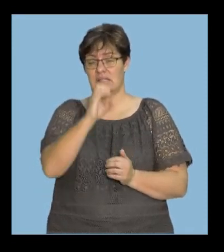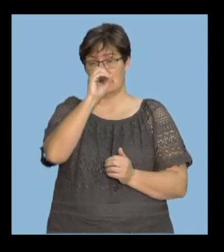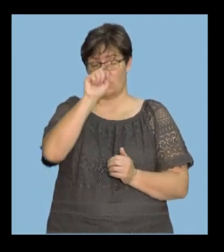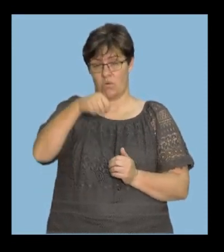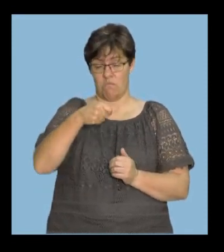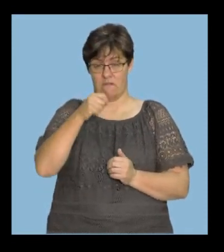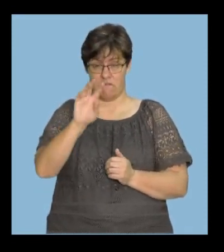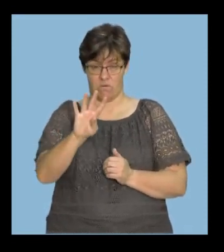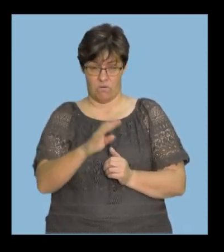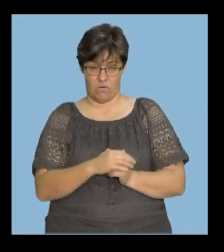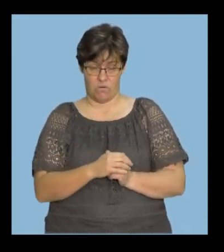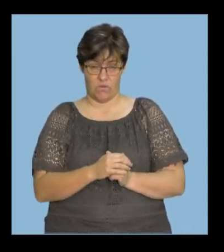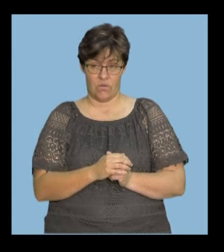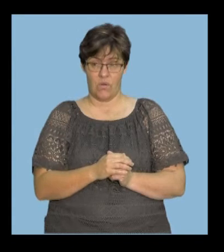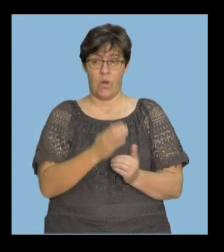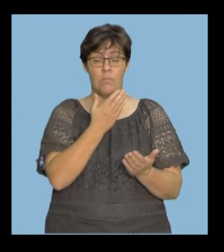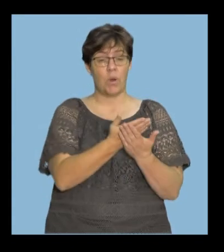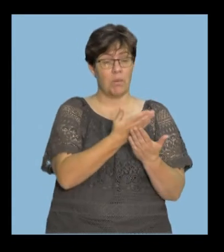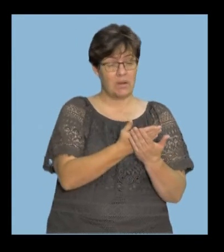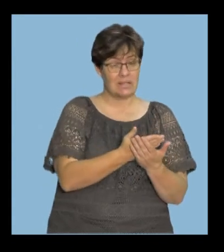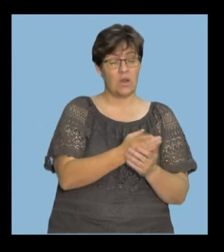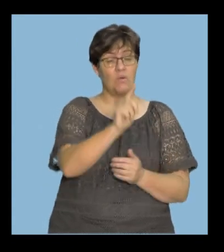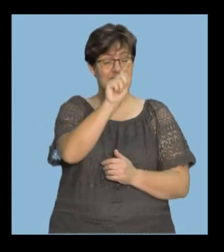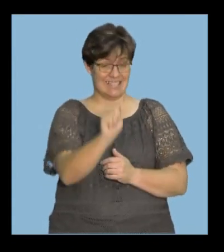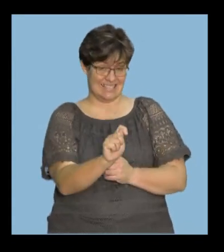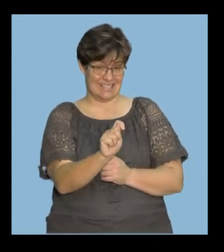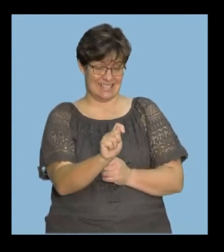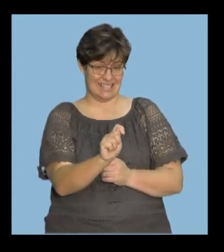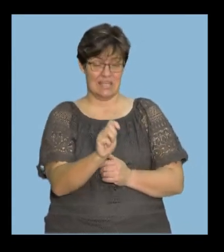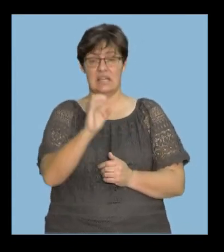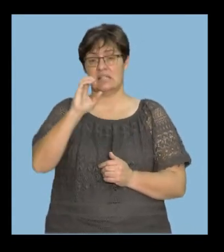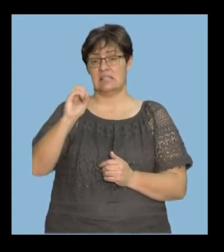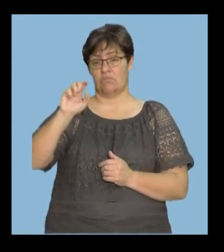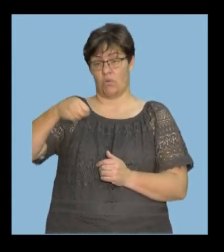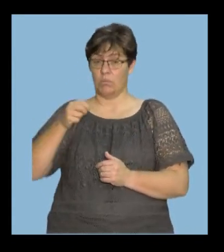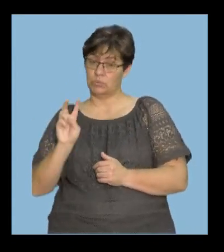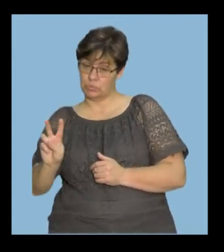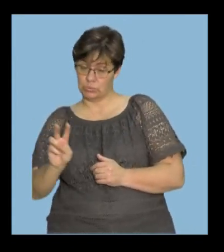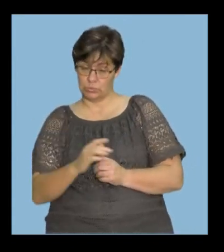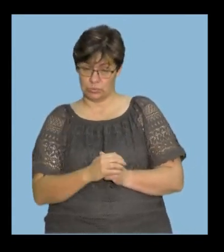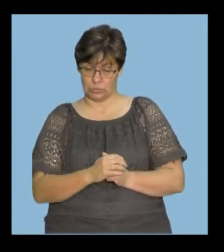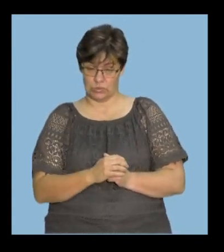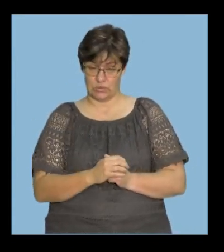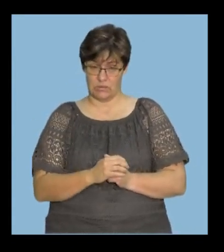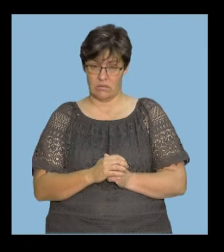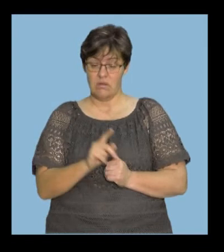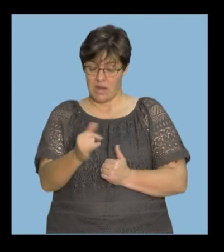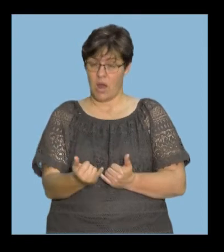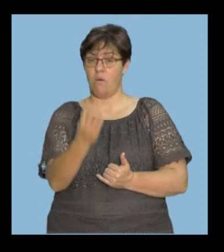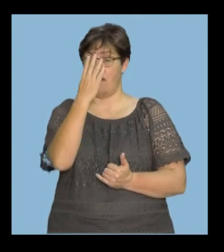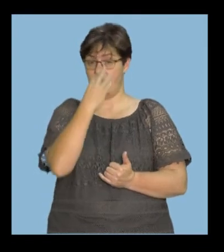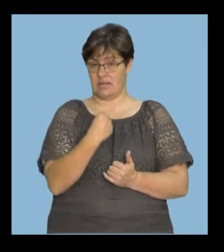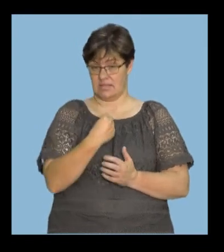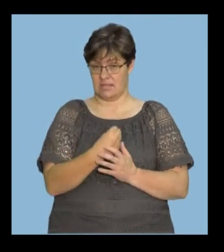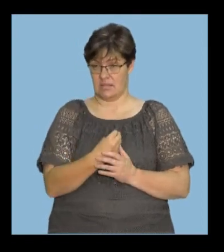to be 0,4. The probability of T is going to be 0,2. And they